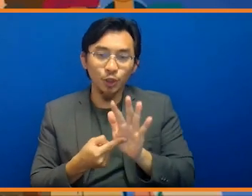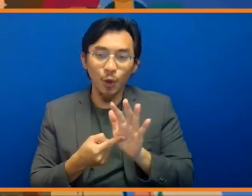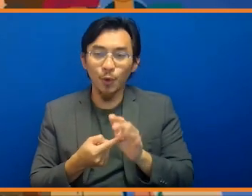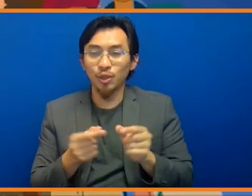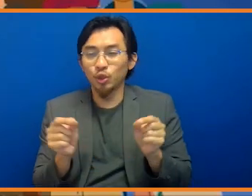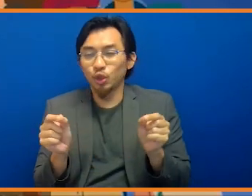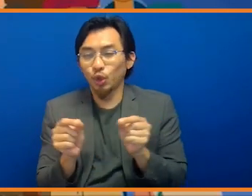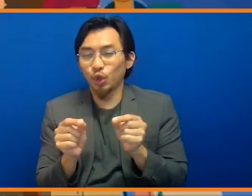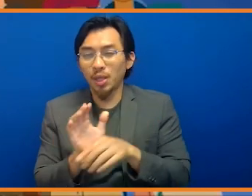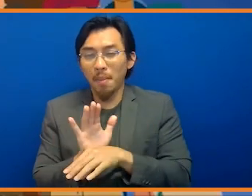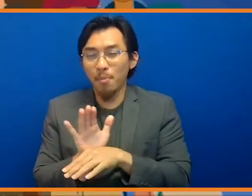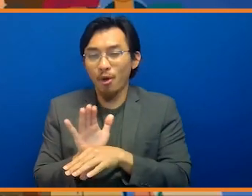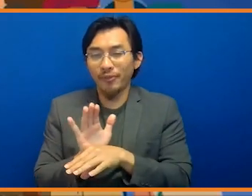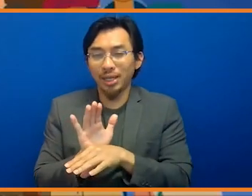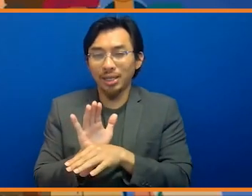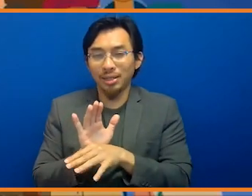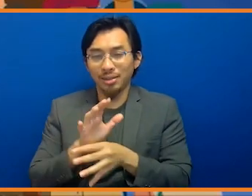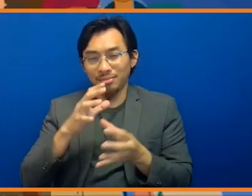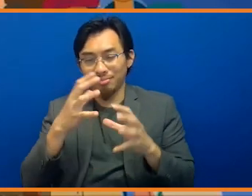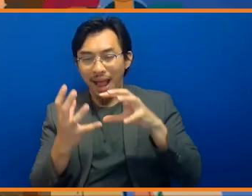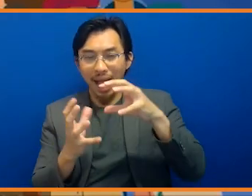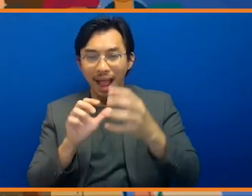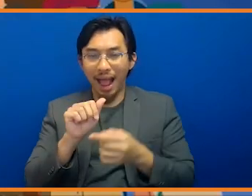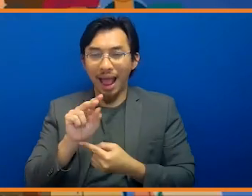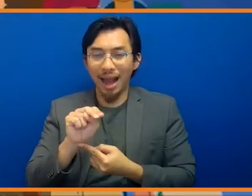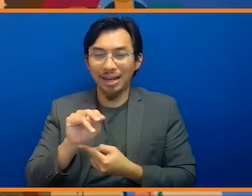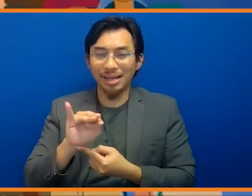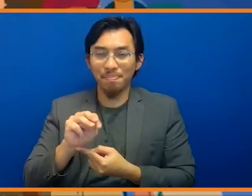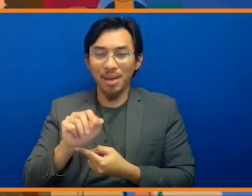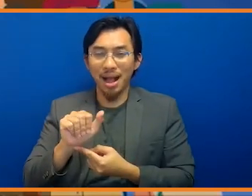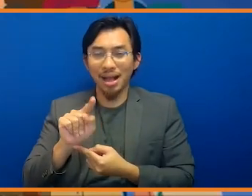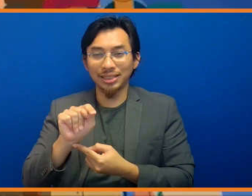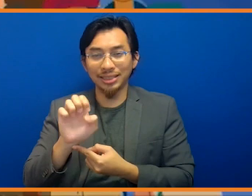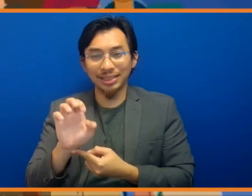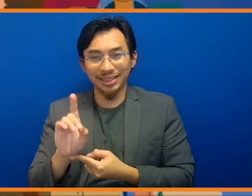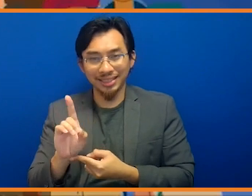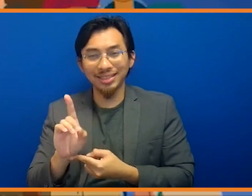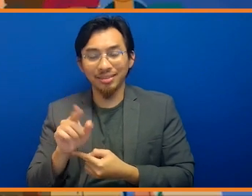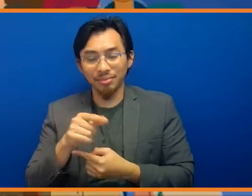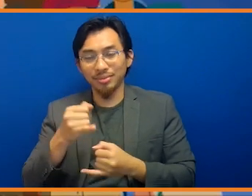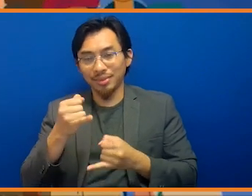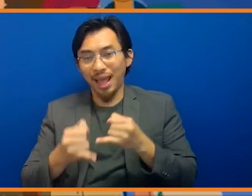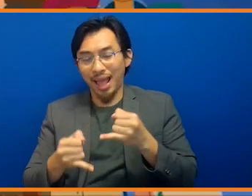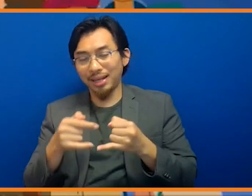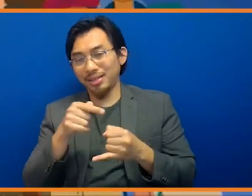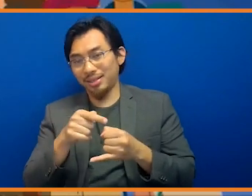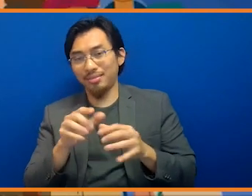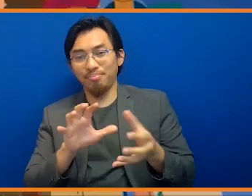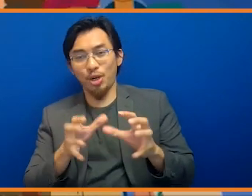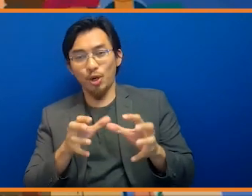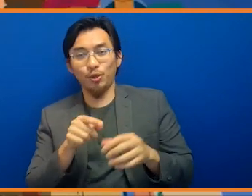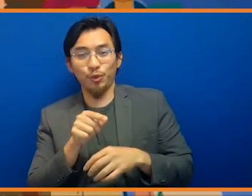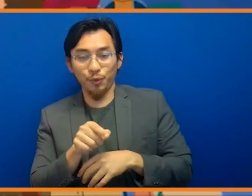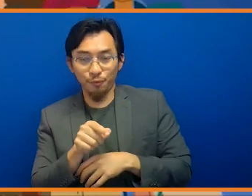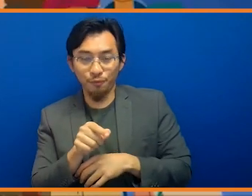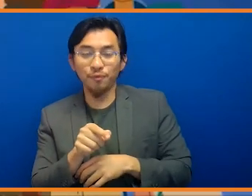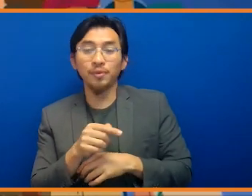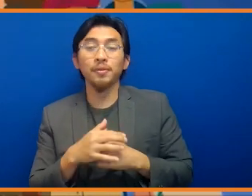it's just like a short animated movie on the end product until the end product is just like